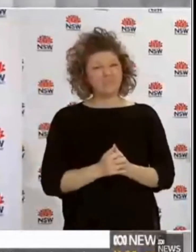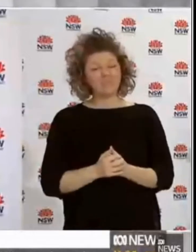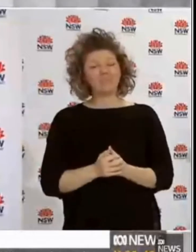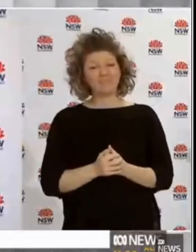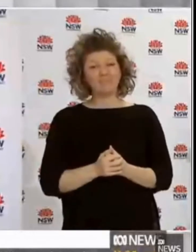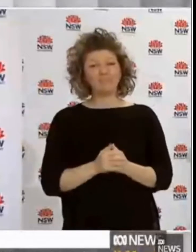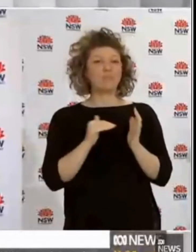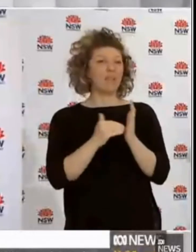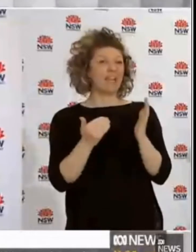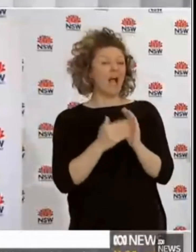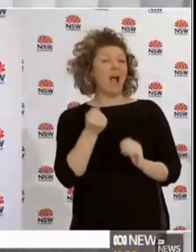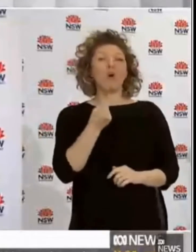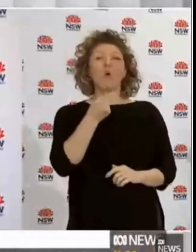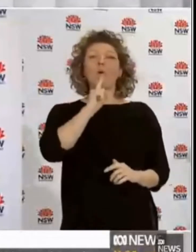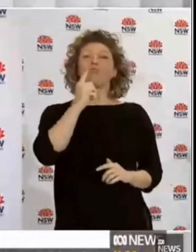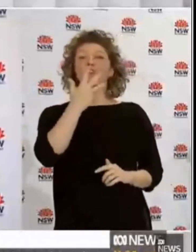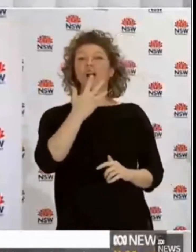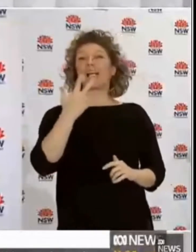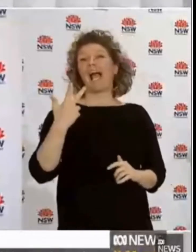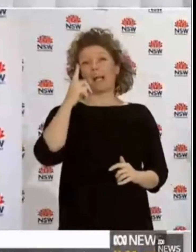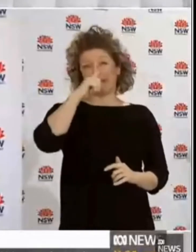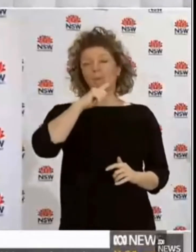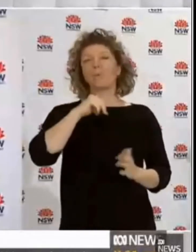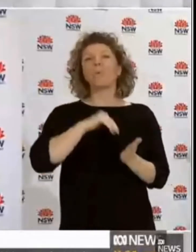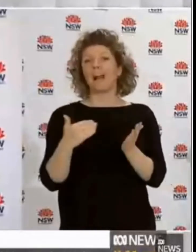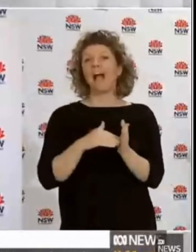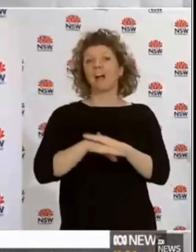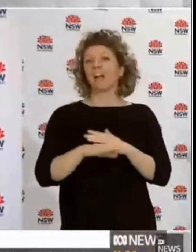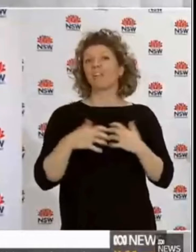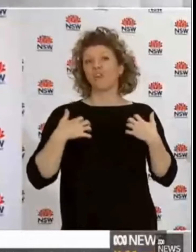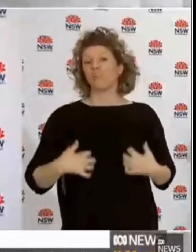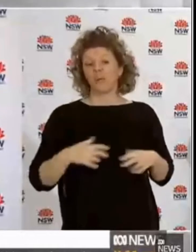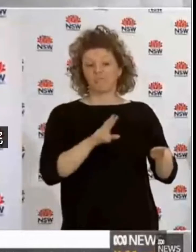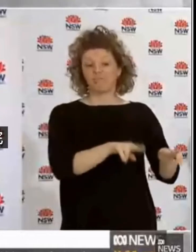have 198 people in hospital in New South Wales.